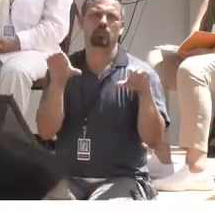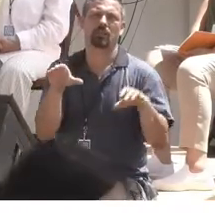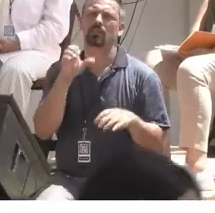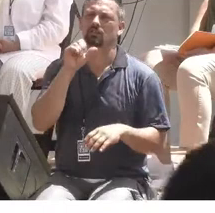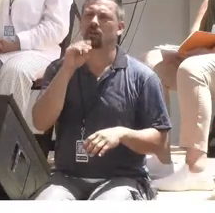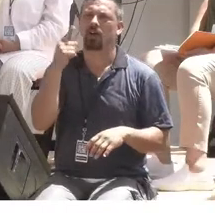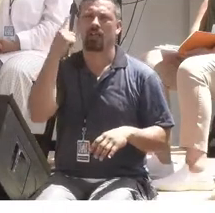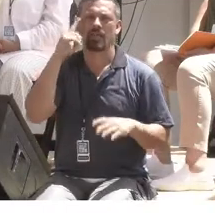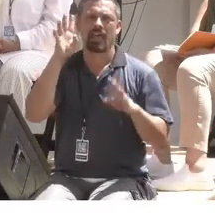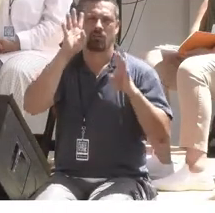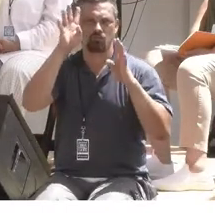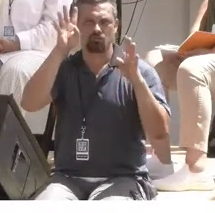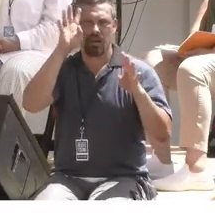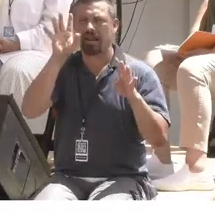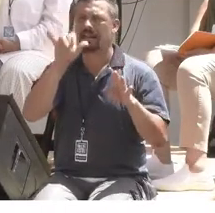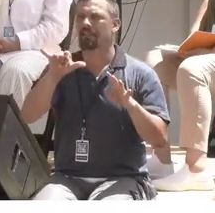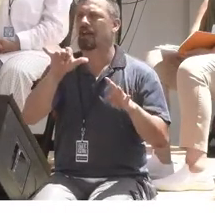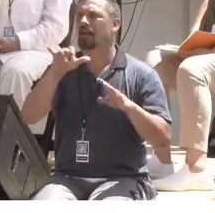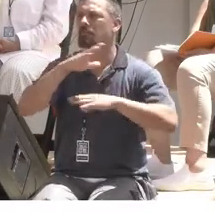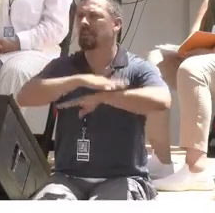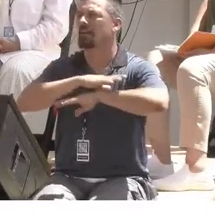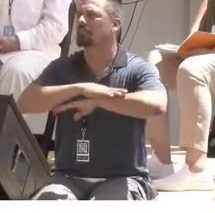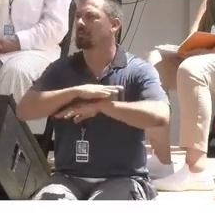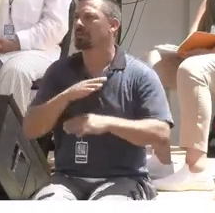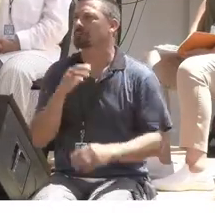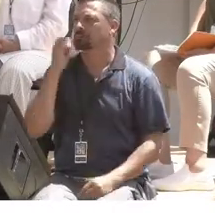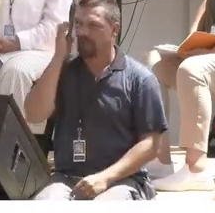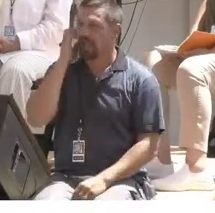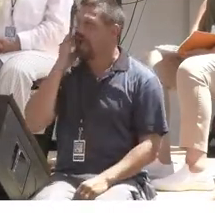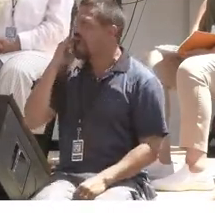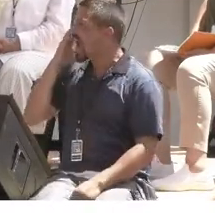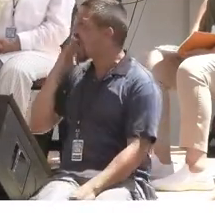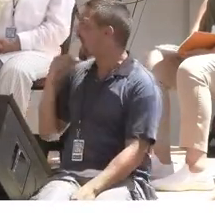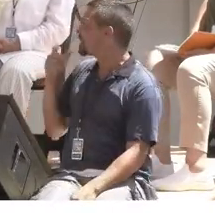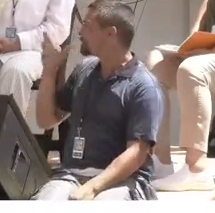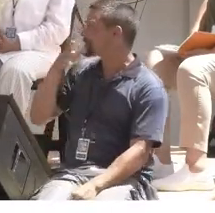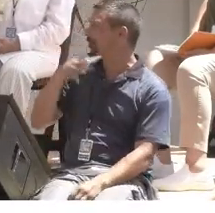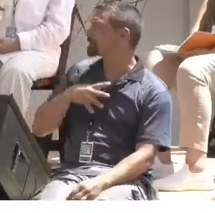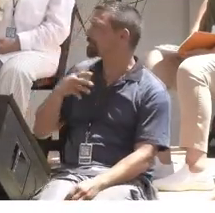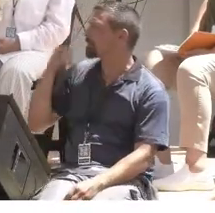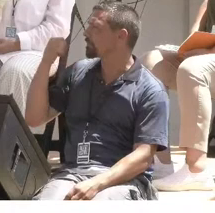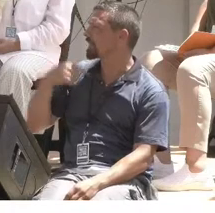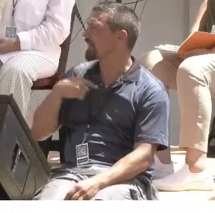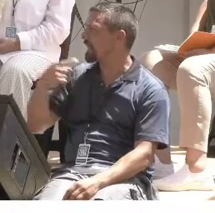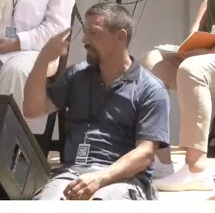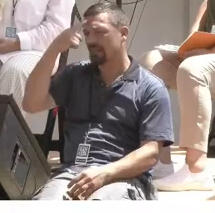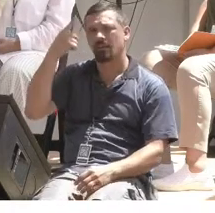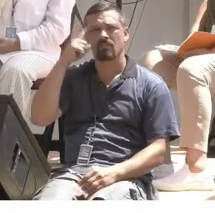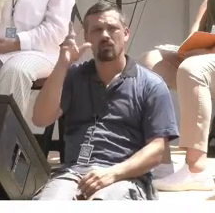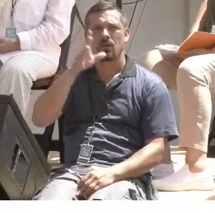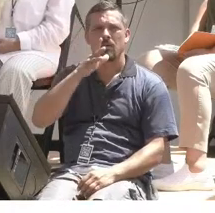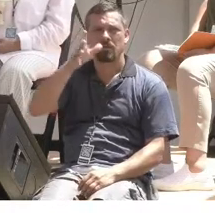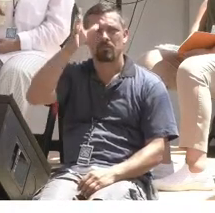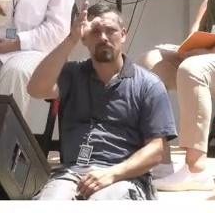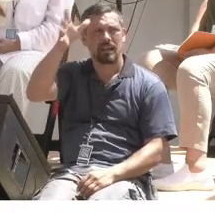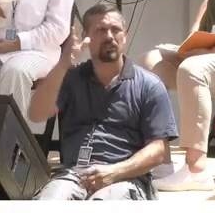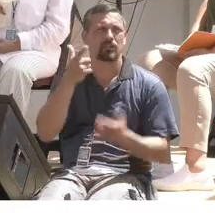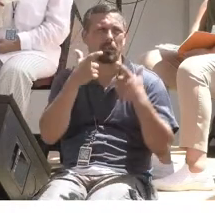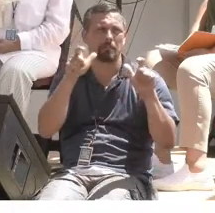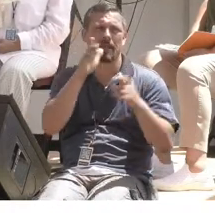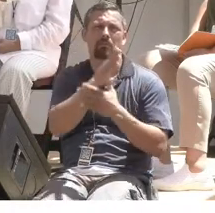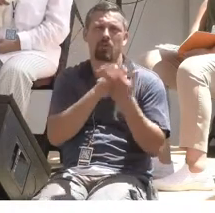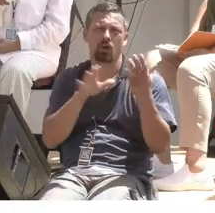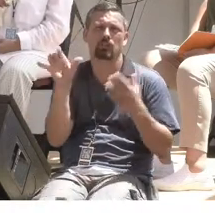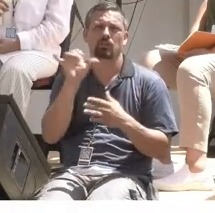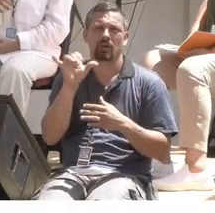think creating that platform is key. I think also it's the parents has a big part of this.